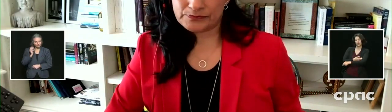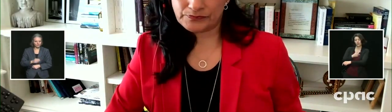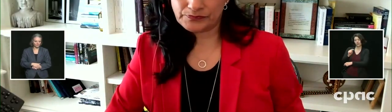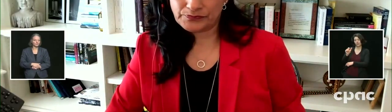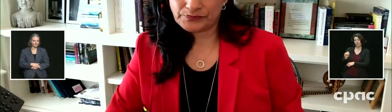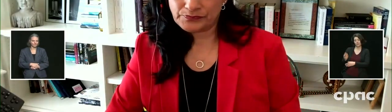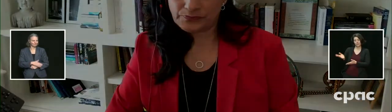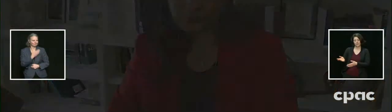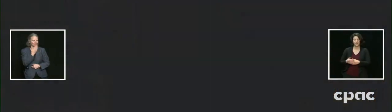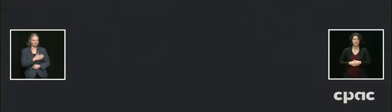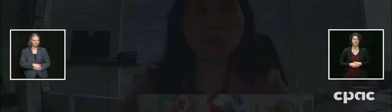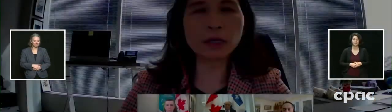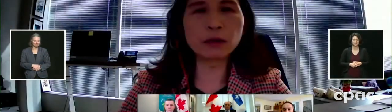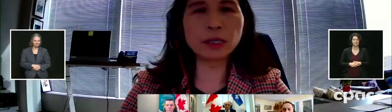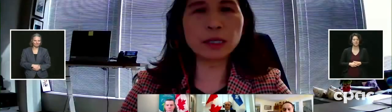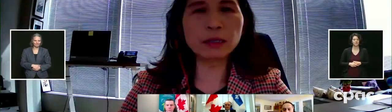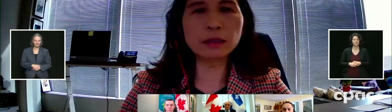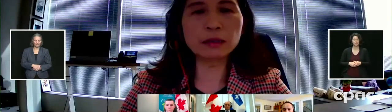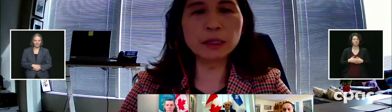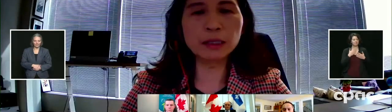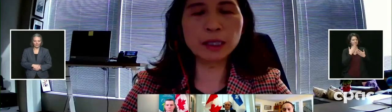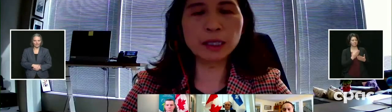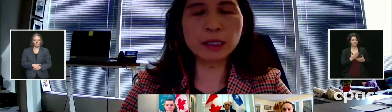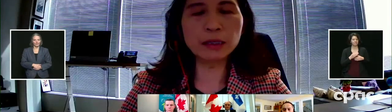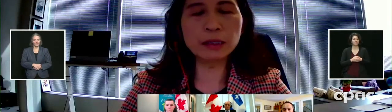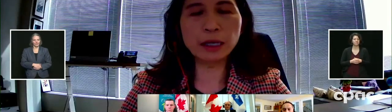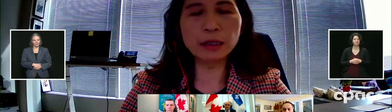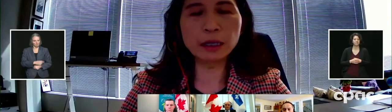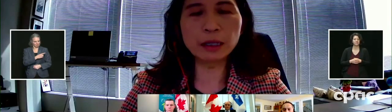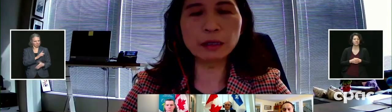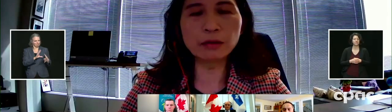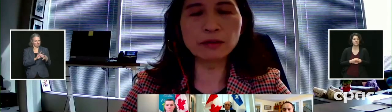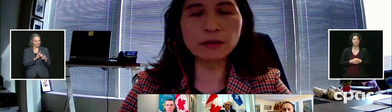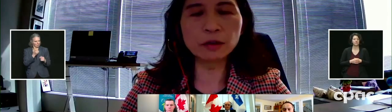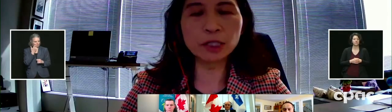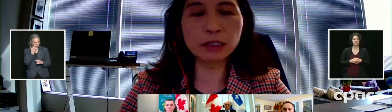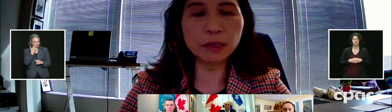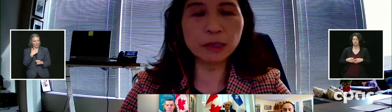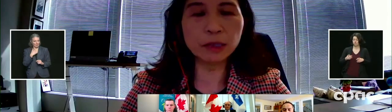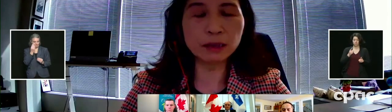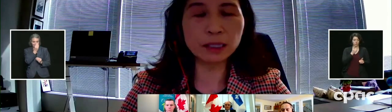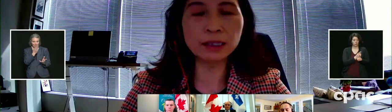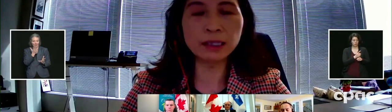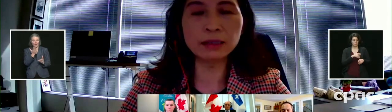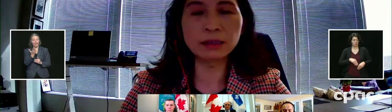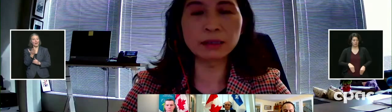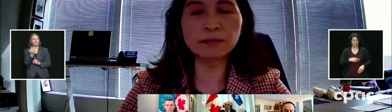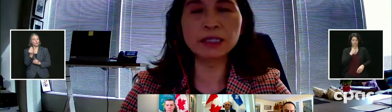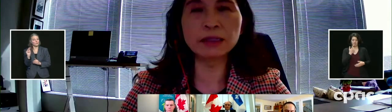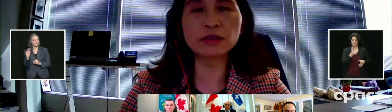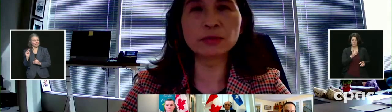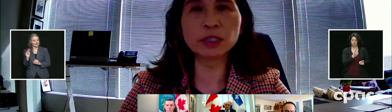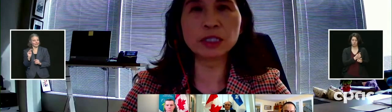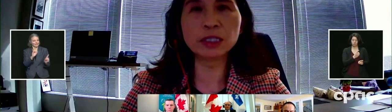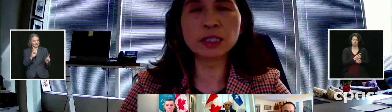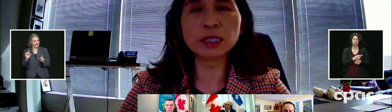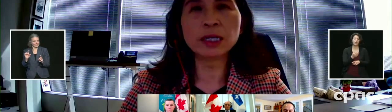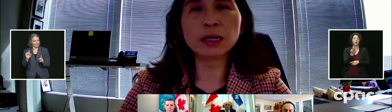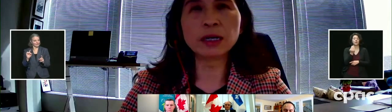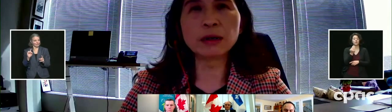Yes, thank you. So as Minister Anand has said, that over 14 million test kits have been